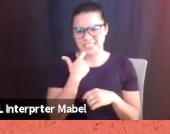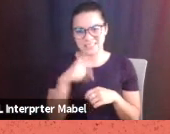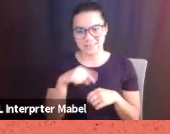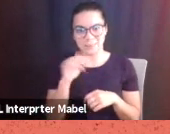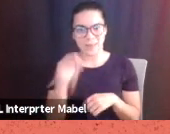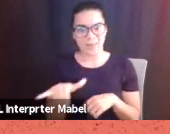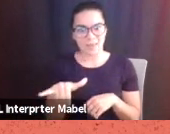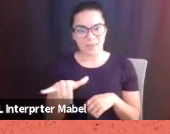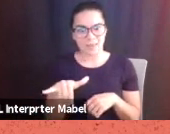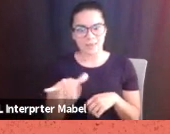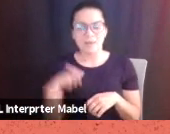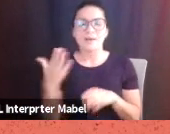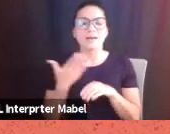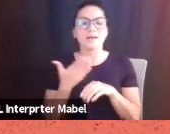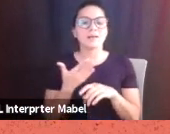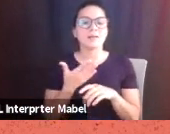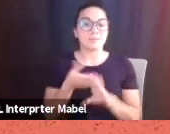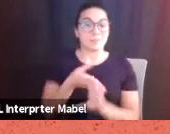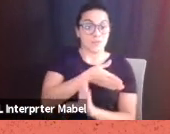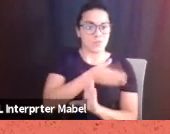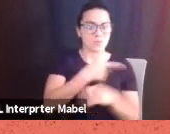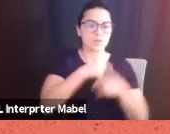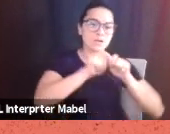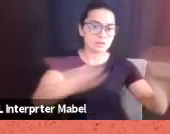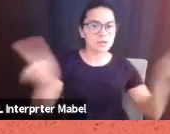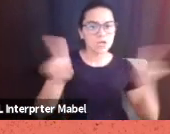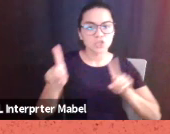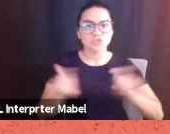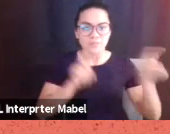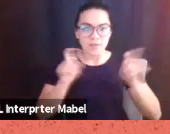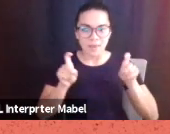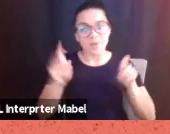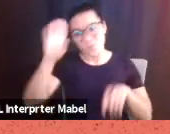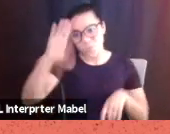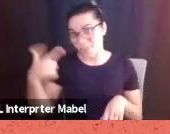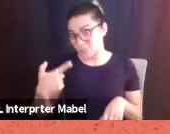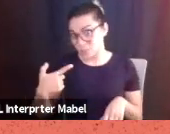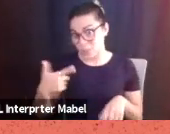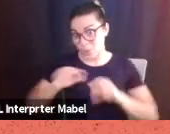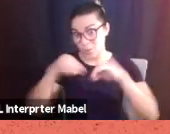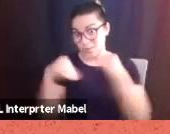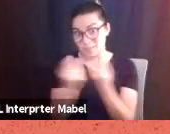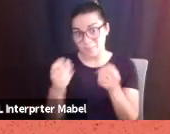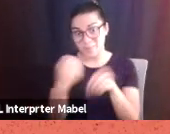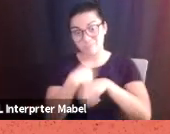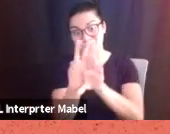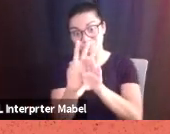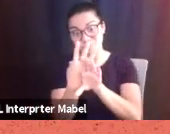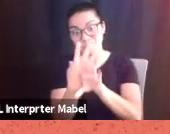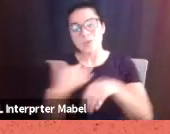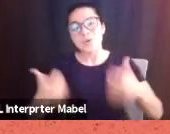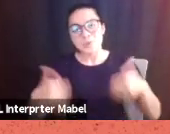And of course, as you know, with 21 organizations across the country having to meet virtually, we felt it